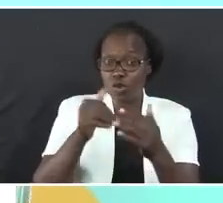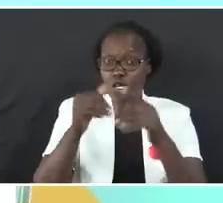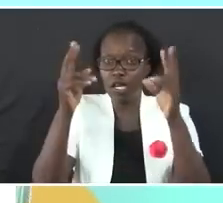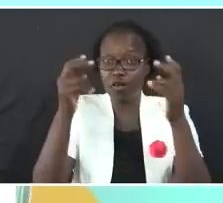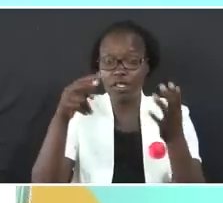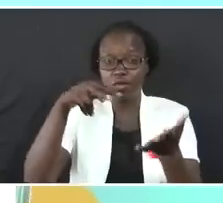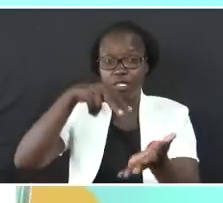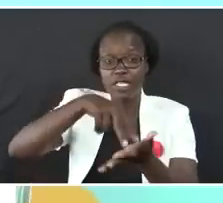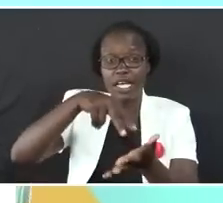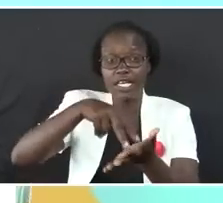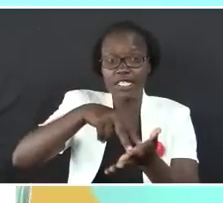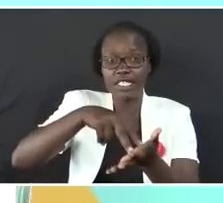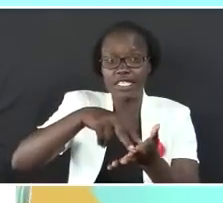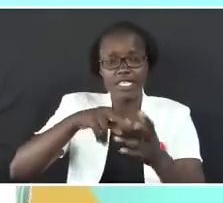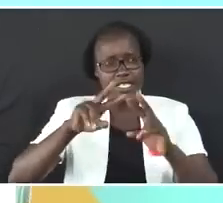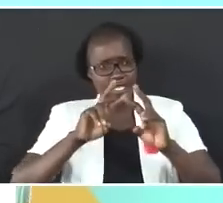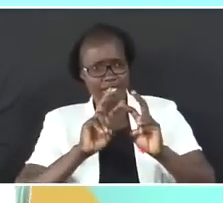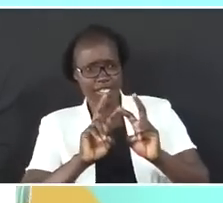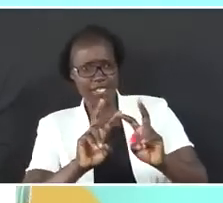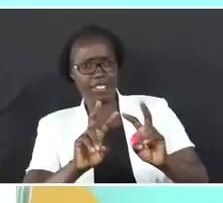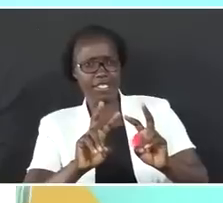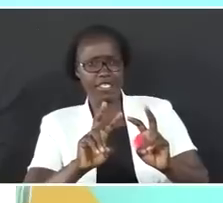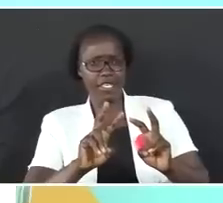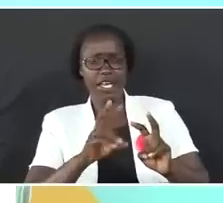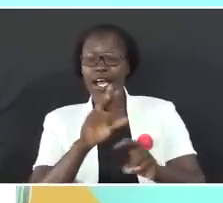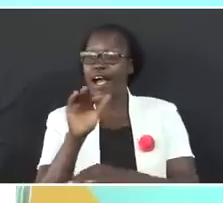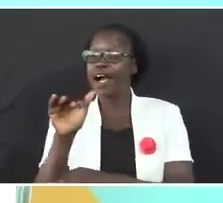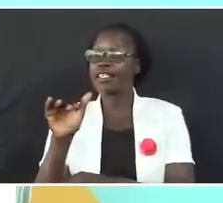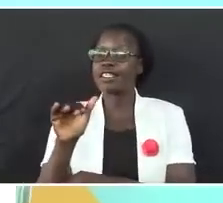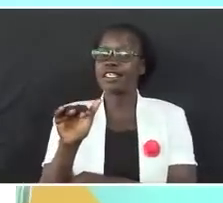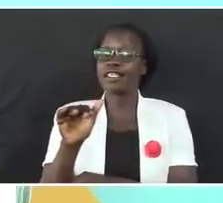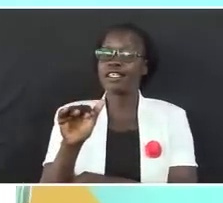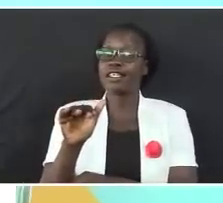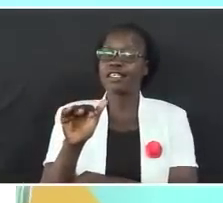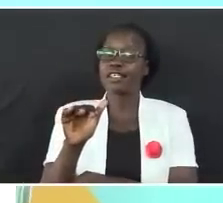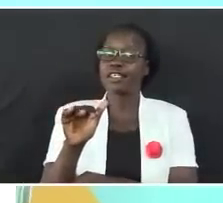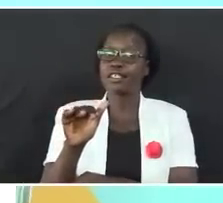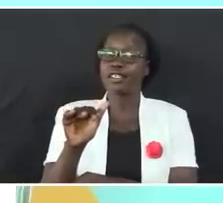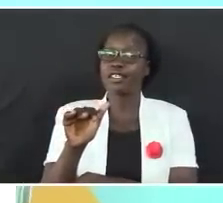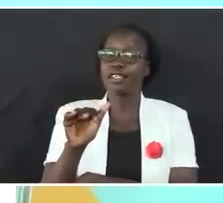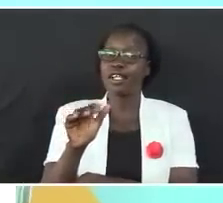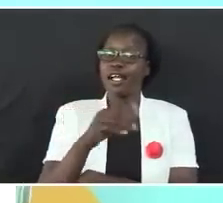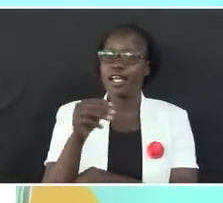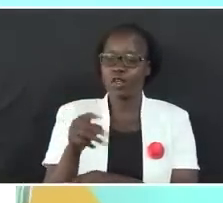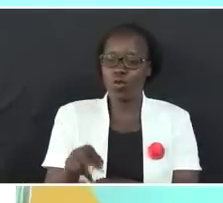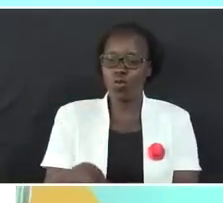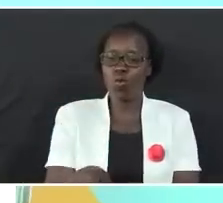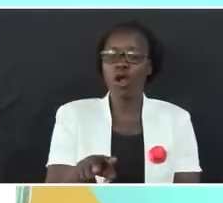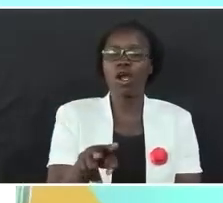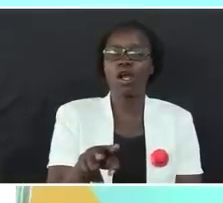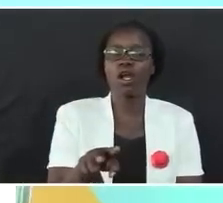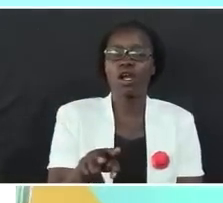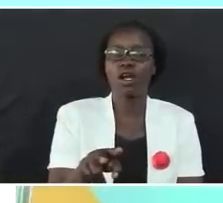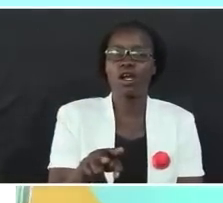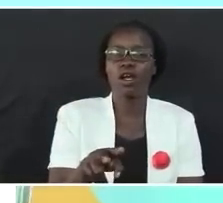being stand, see, ask, and walk.